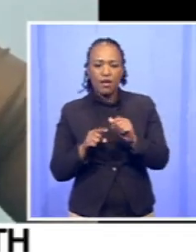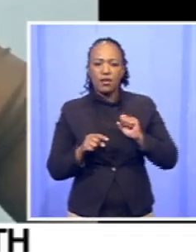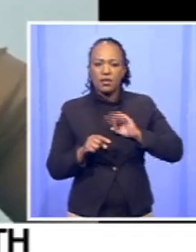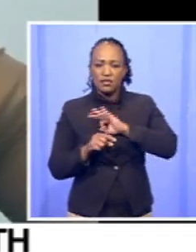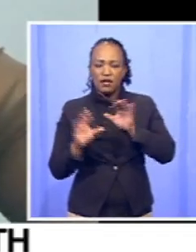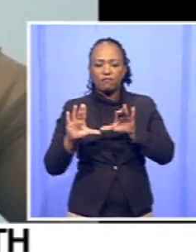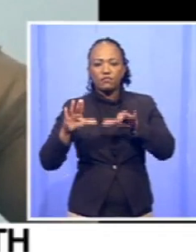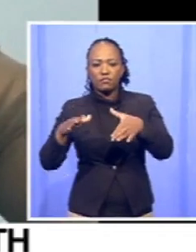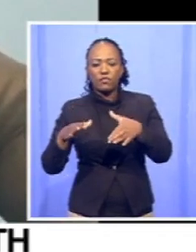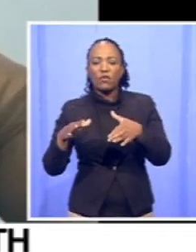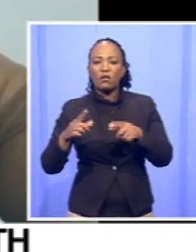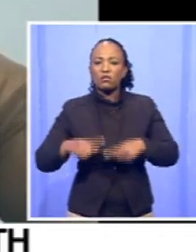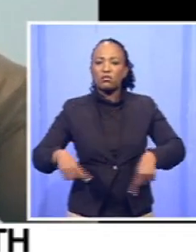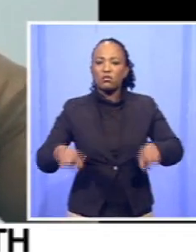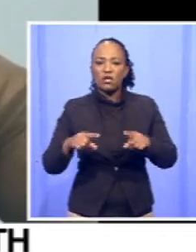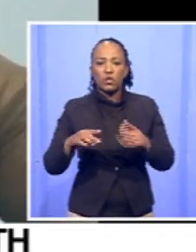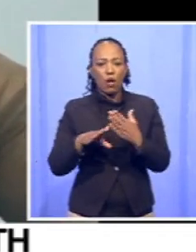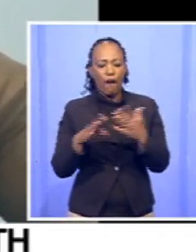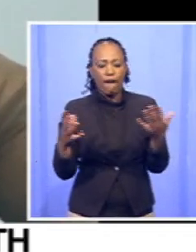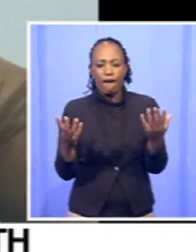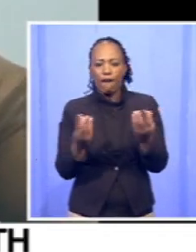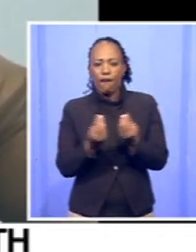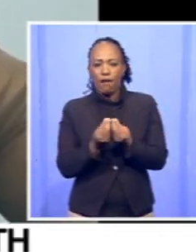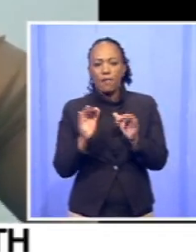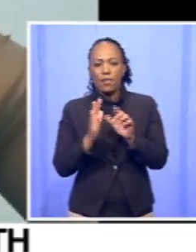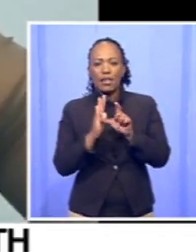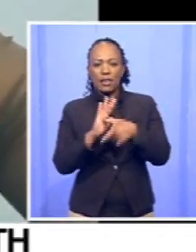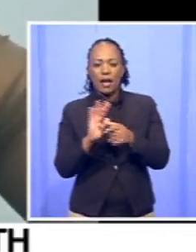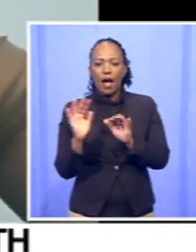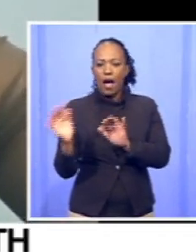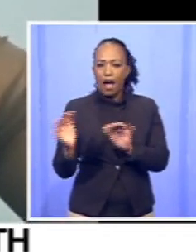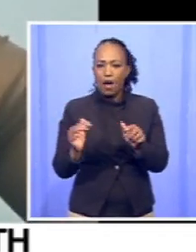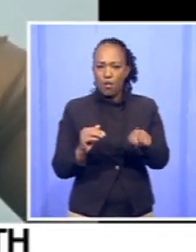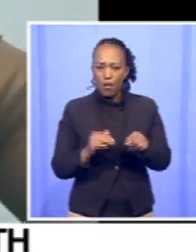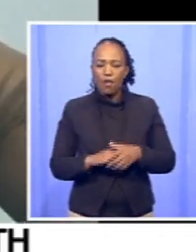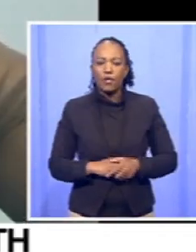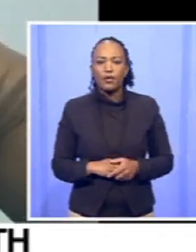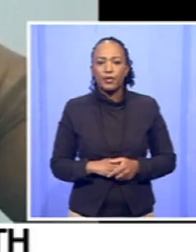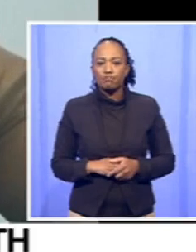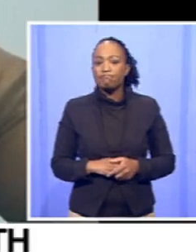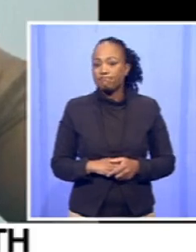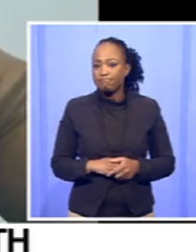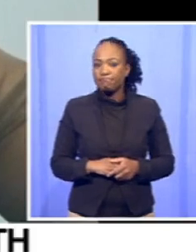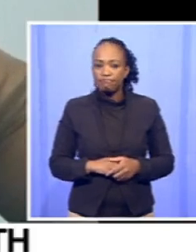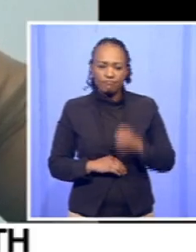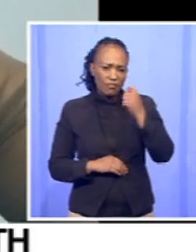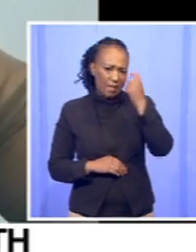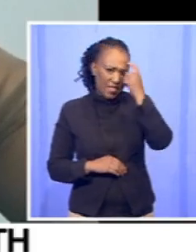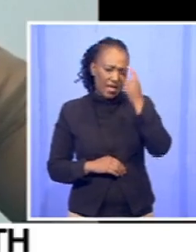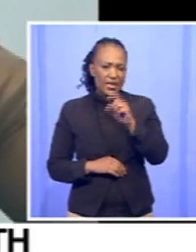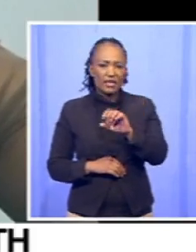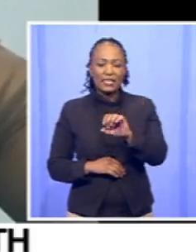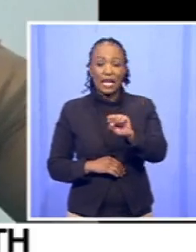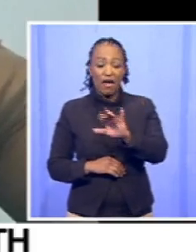with people with disabilities in the way that they can flourish and thrive in the best way that they possibly can. I think the one downfall of South